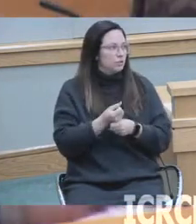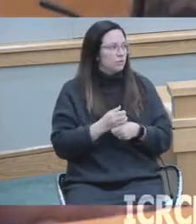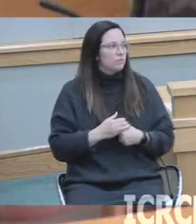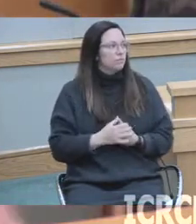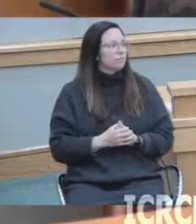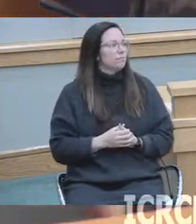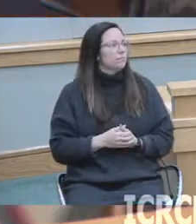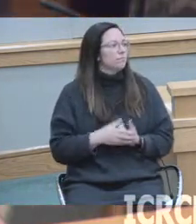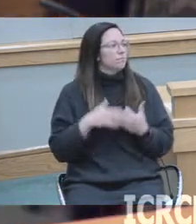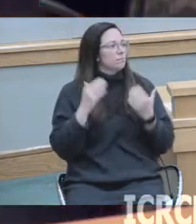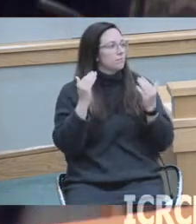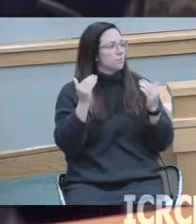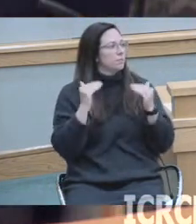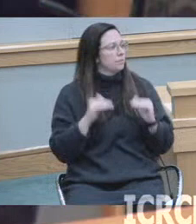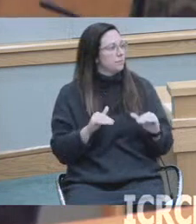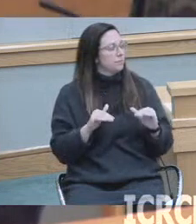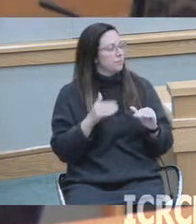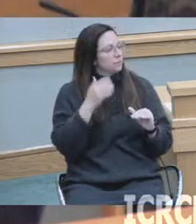The